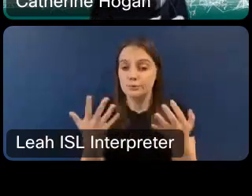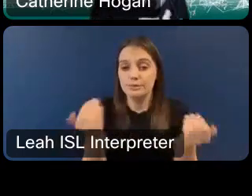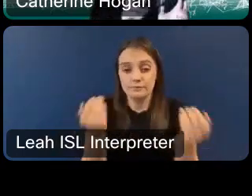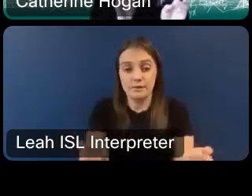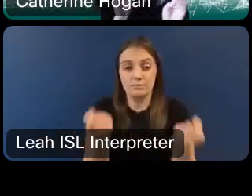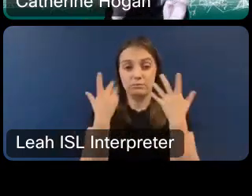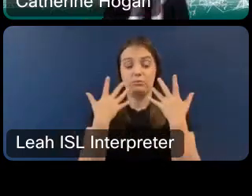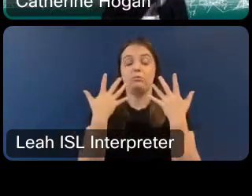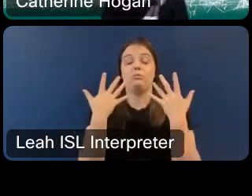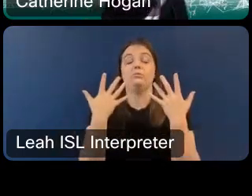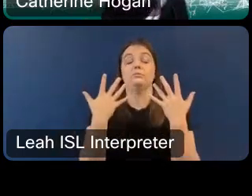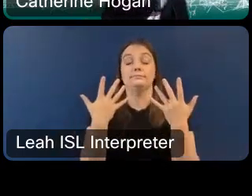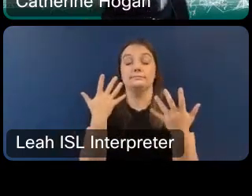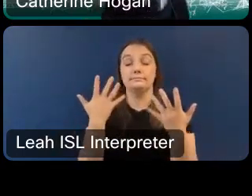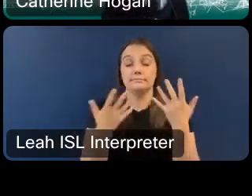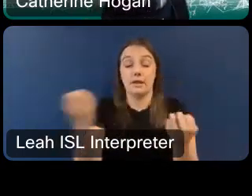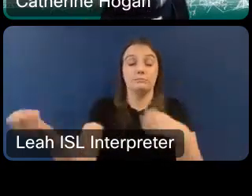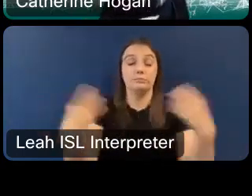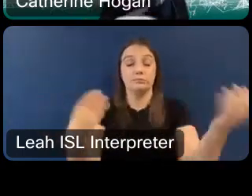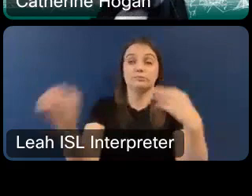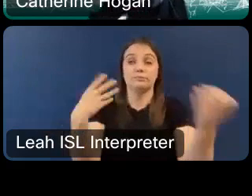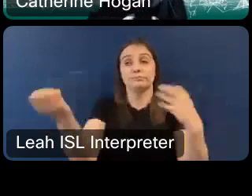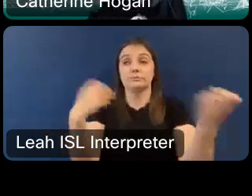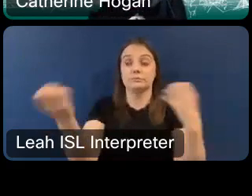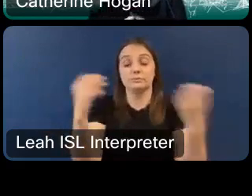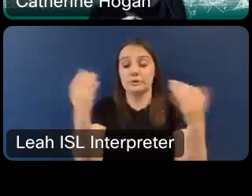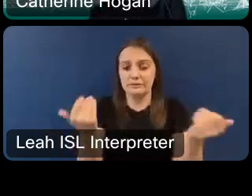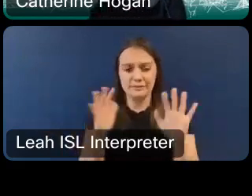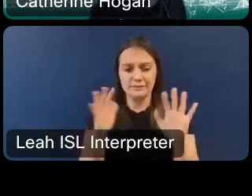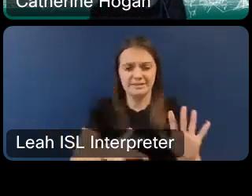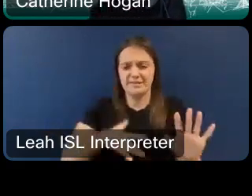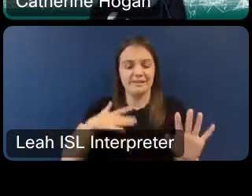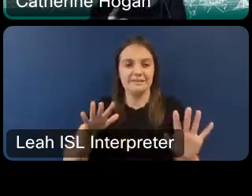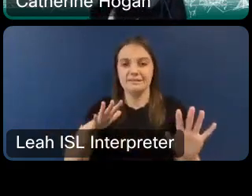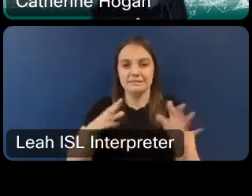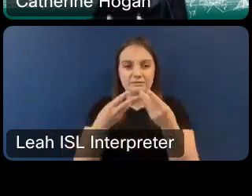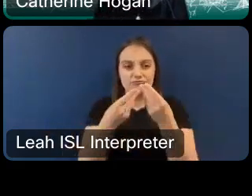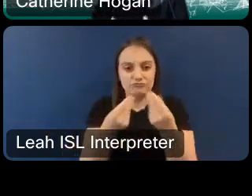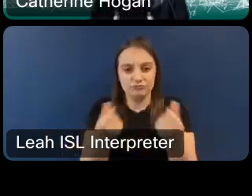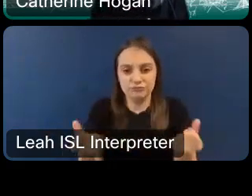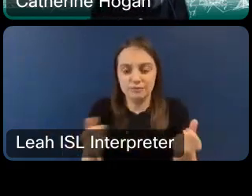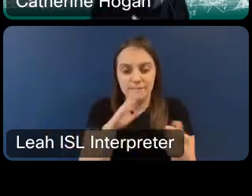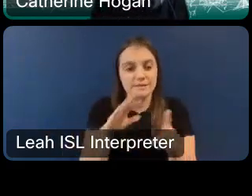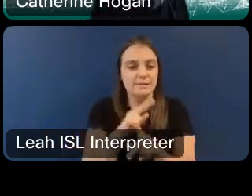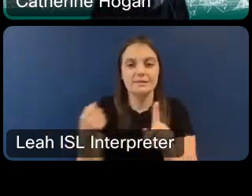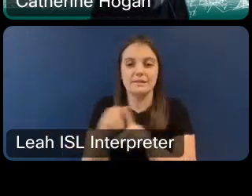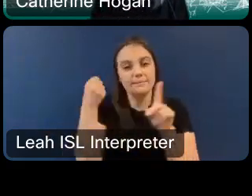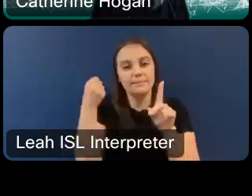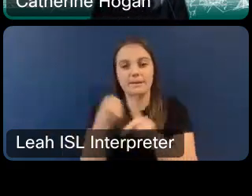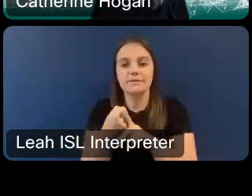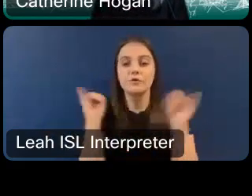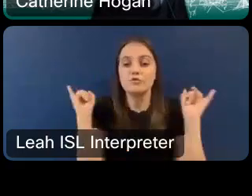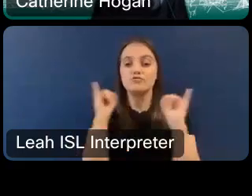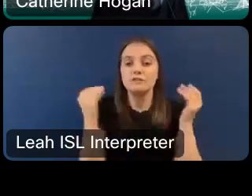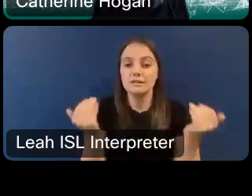really about that carpet bombing of communication, and feeling that it dilutes the impact of critical information that they